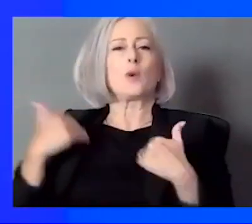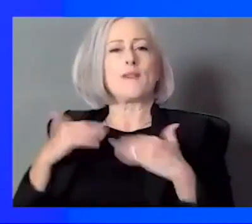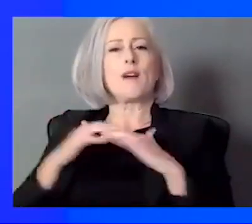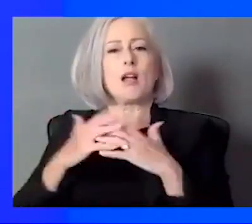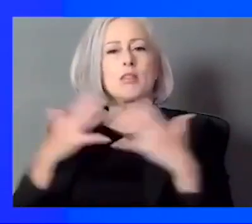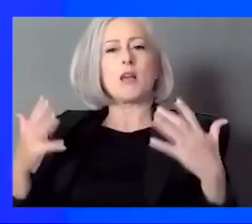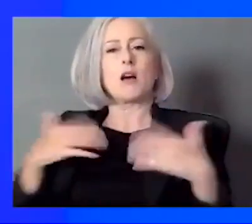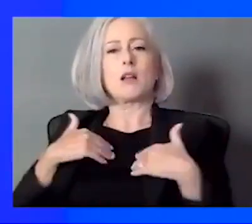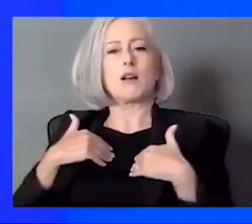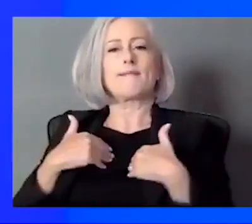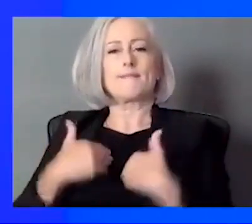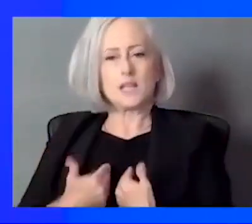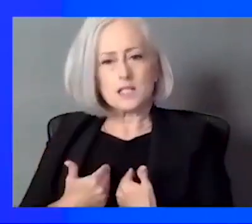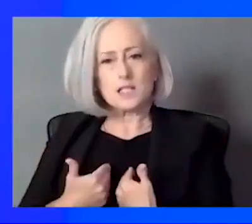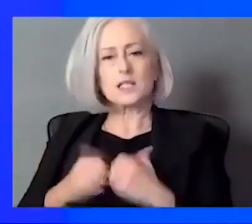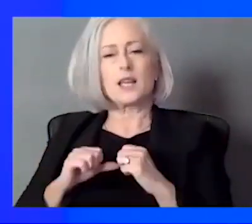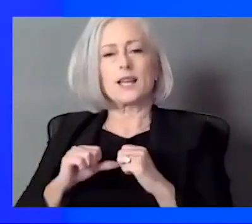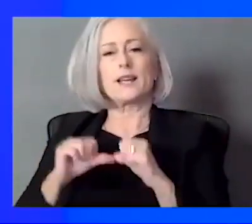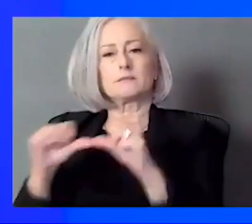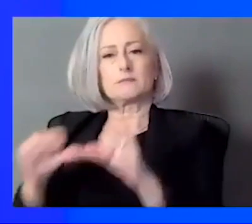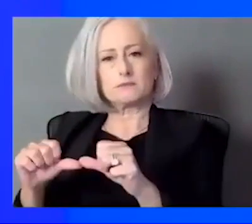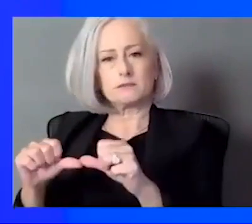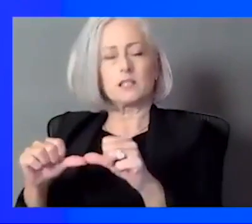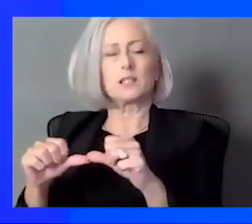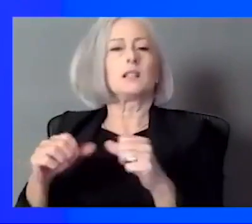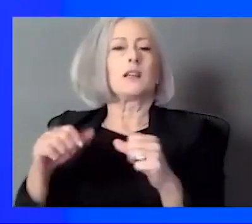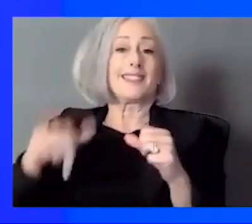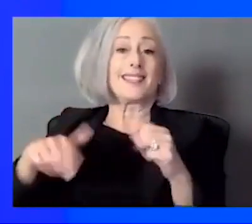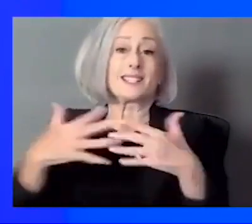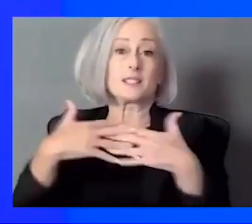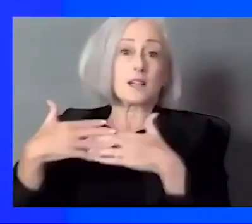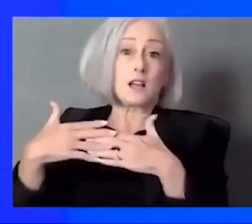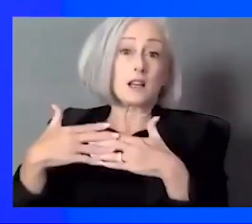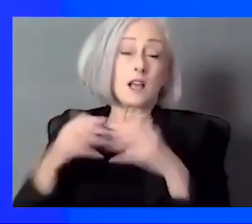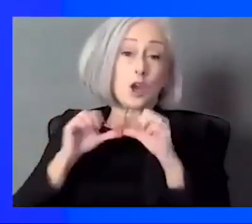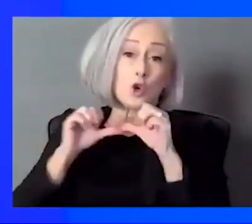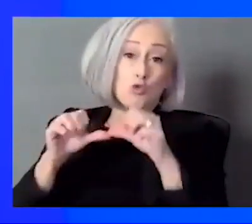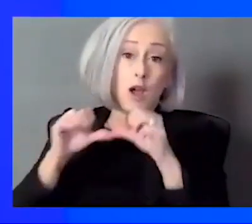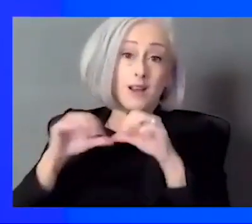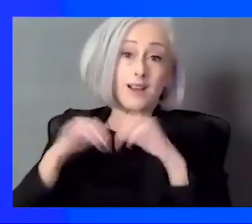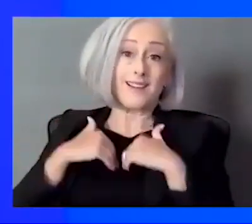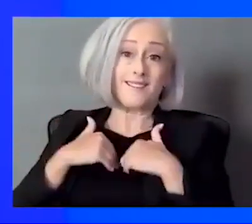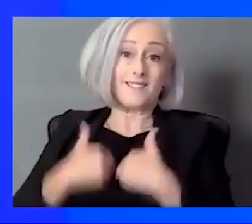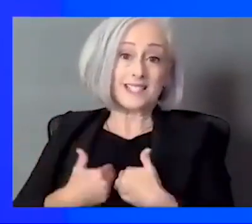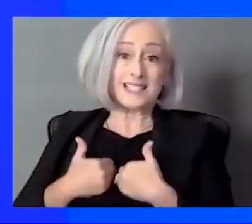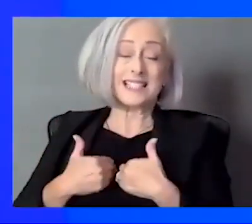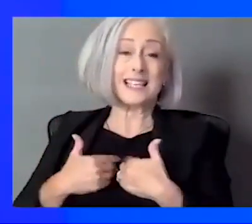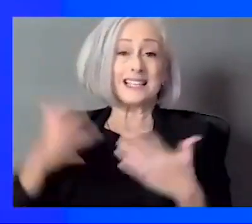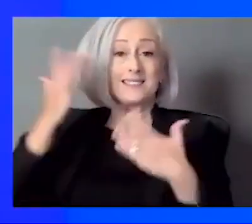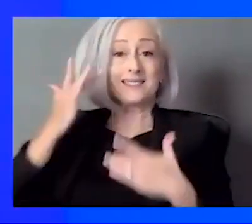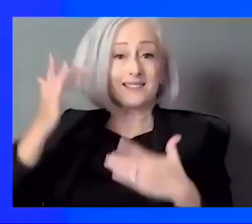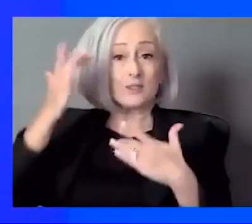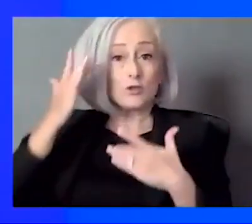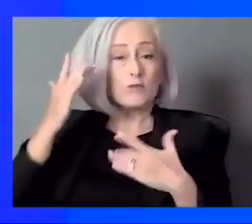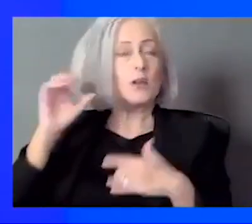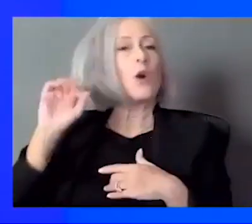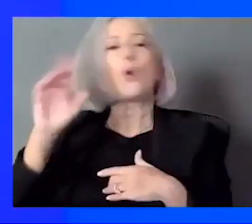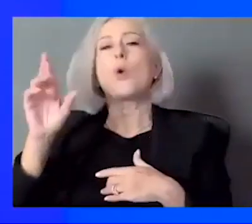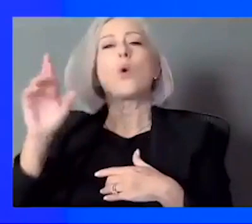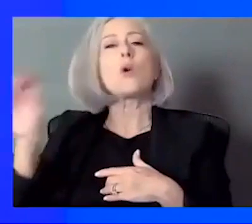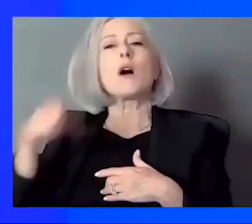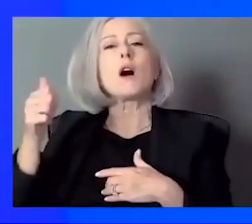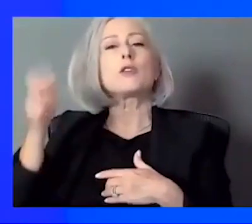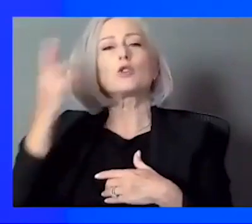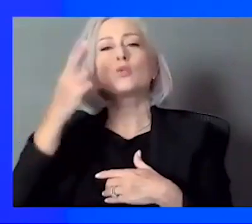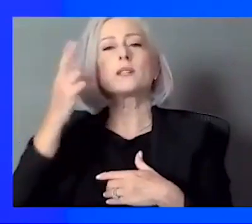another in our country, whether it's chronic fatigue syndrome or other reasons why people are feeling down like that. So I